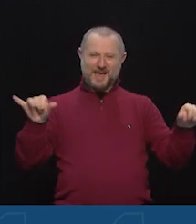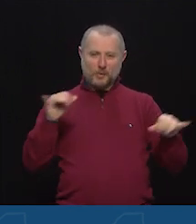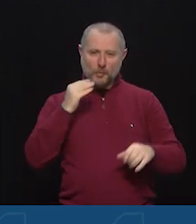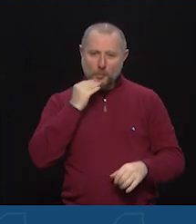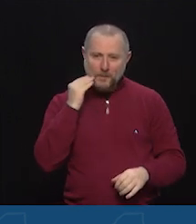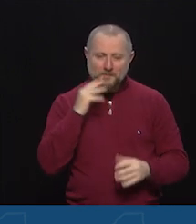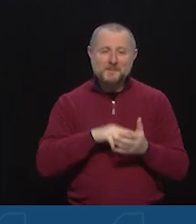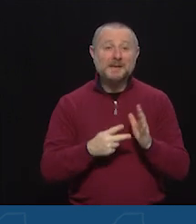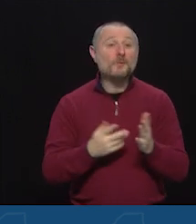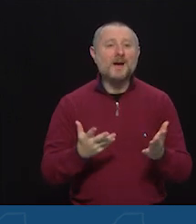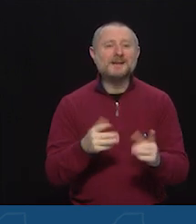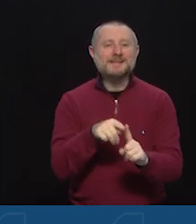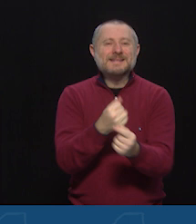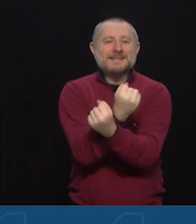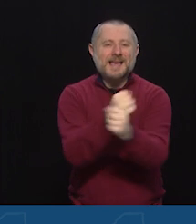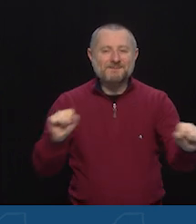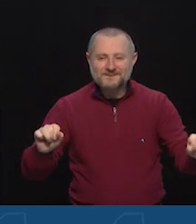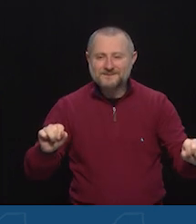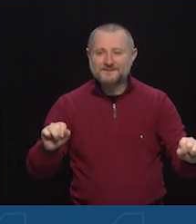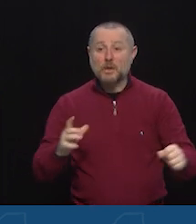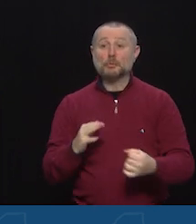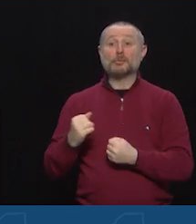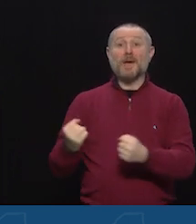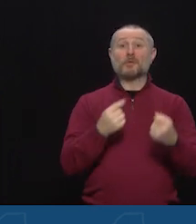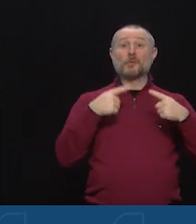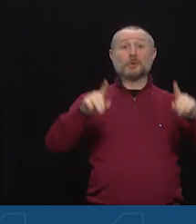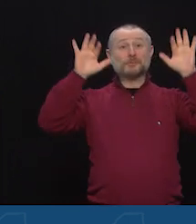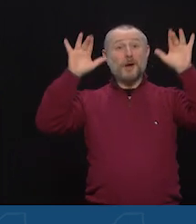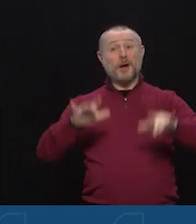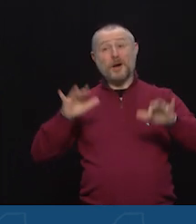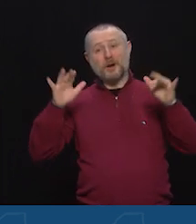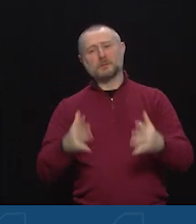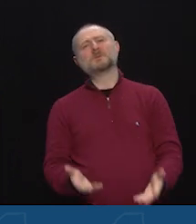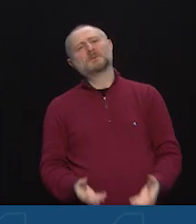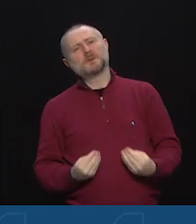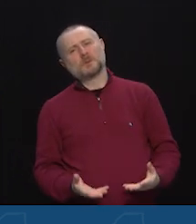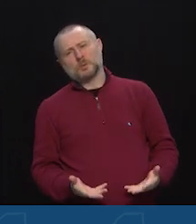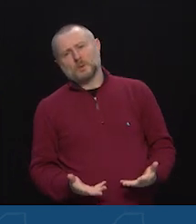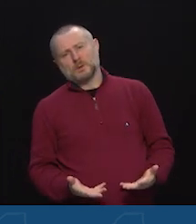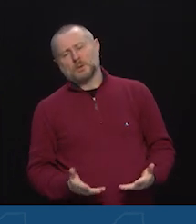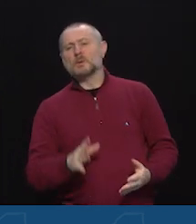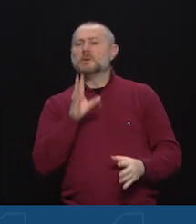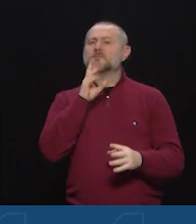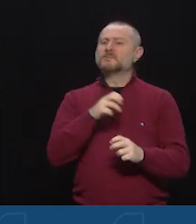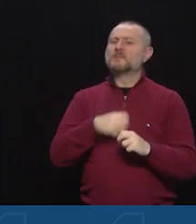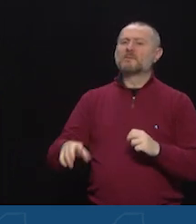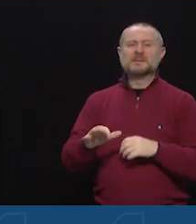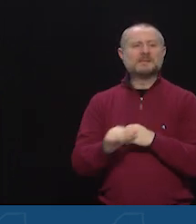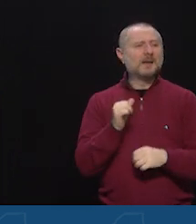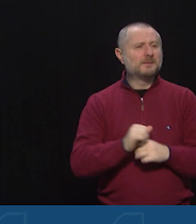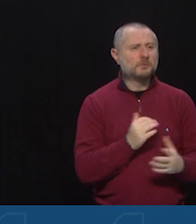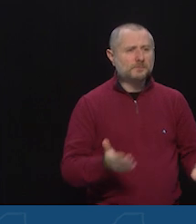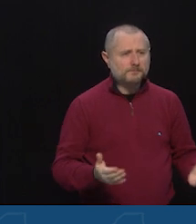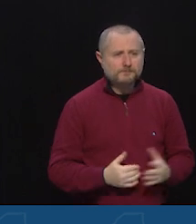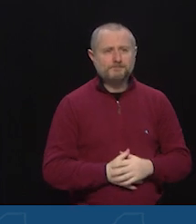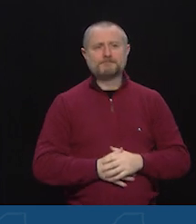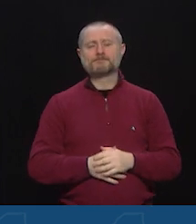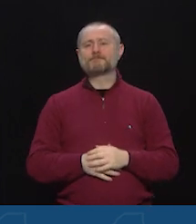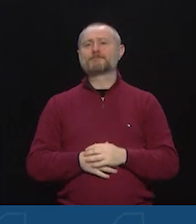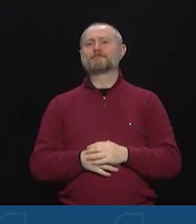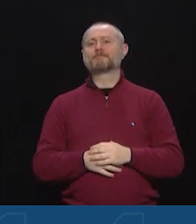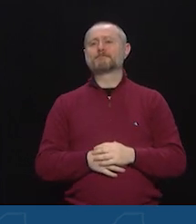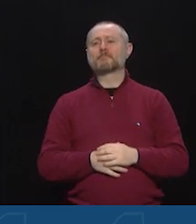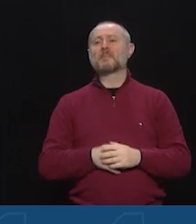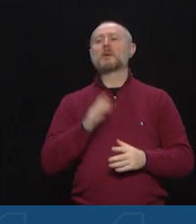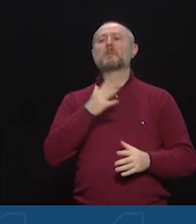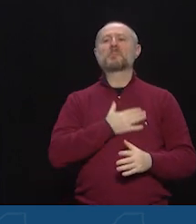on the roads. It is wildly unpredictable starting this evening and certainly through the night and into tomorrow. So we're on notice. Everybody get